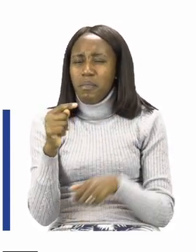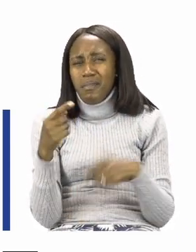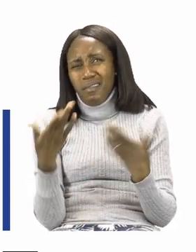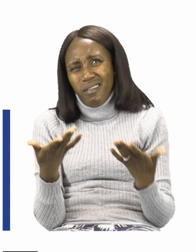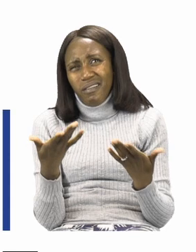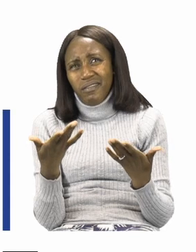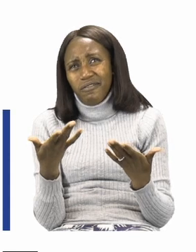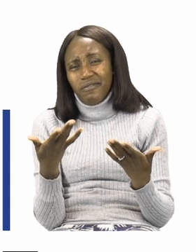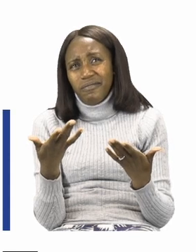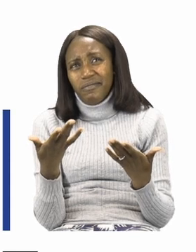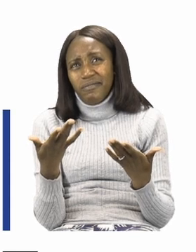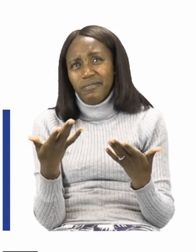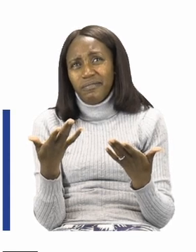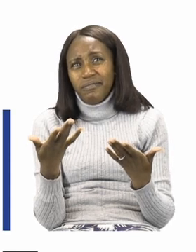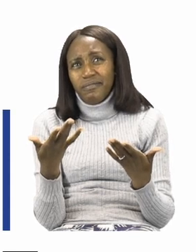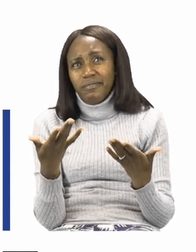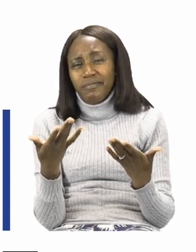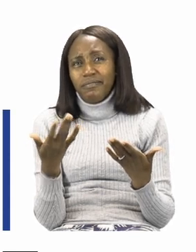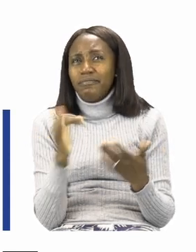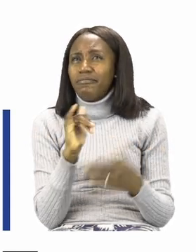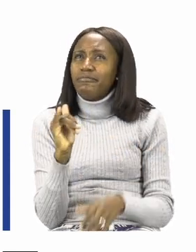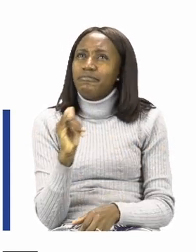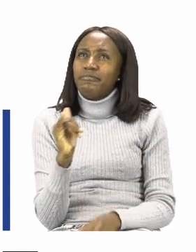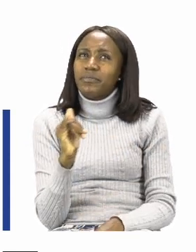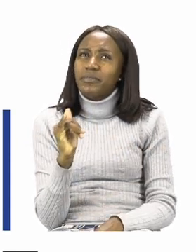the old man.